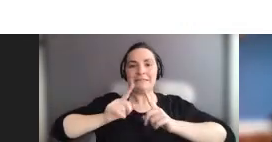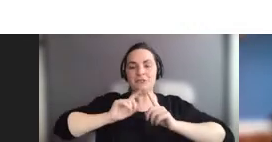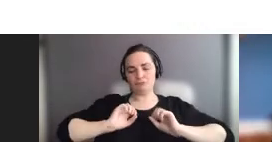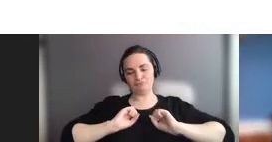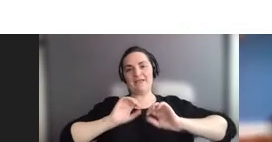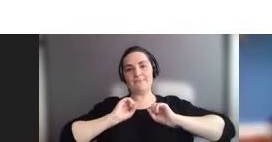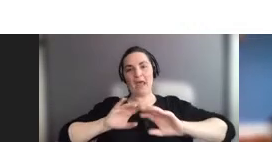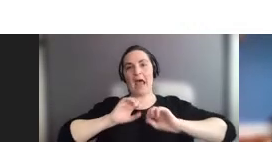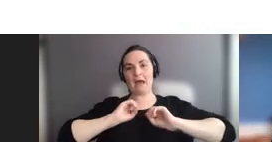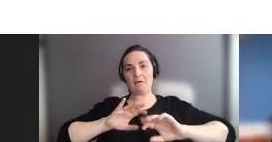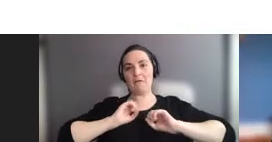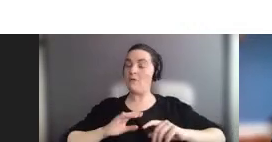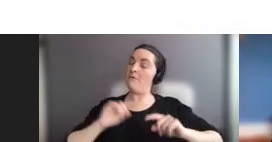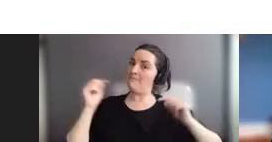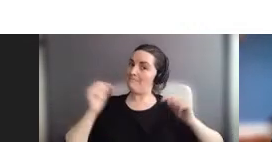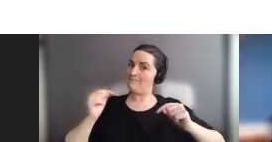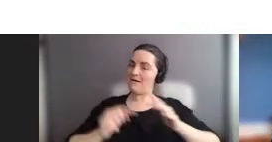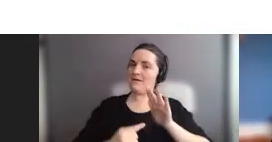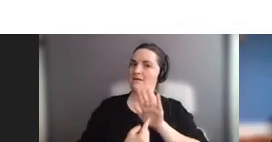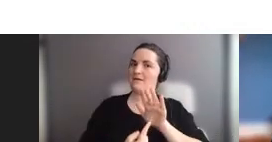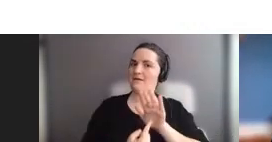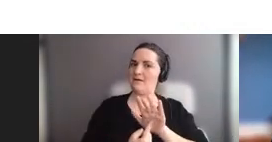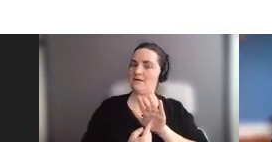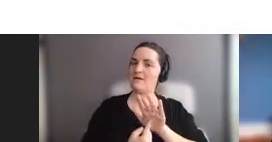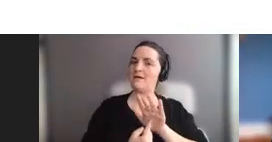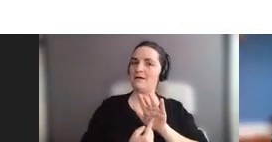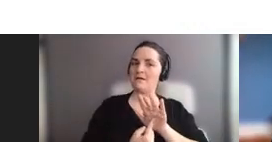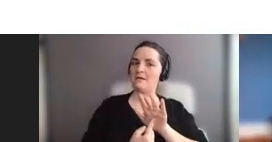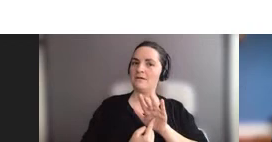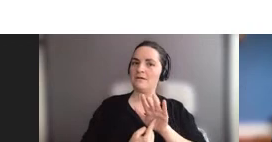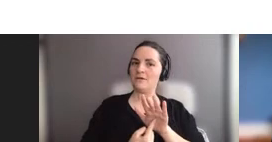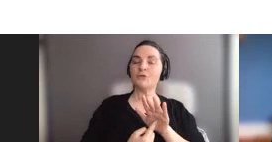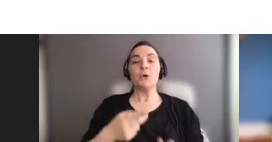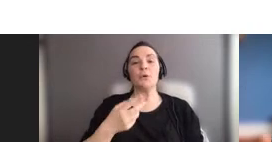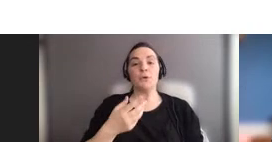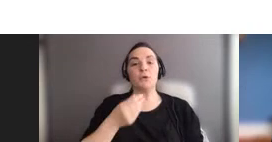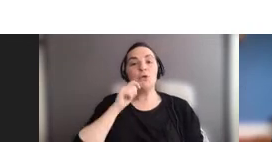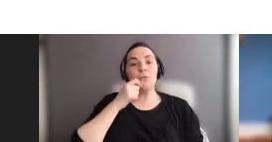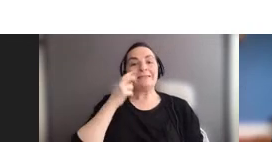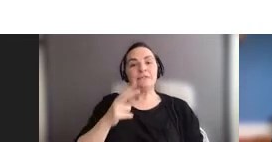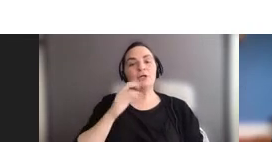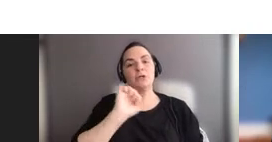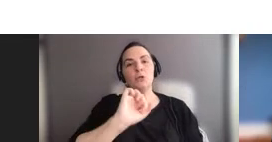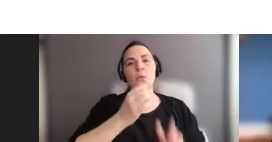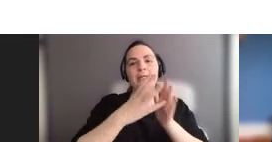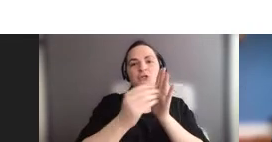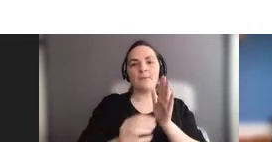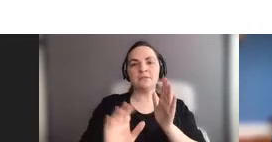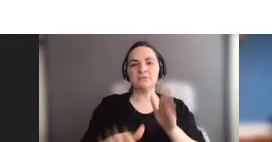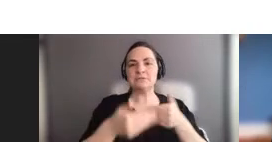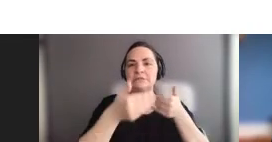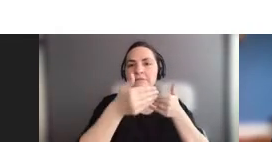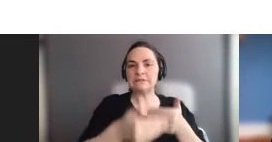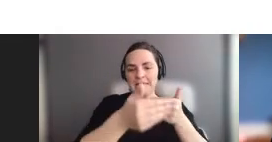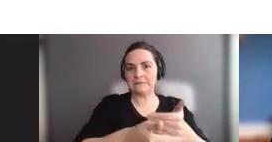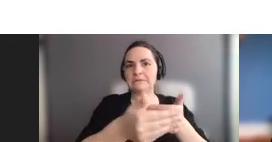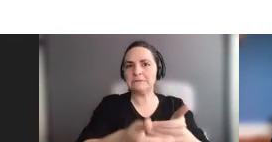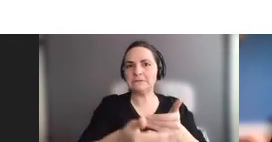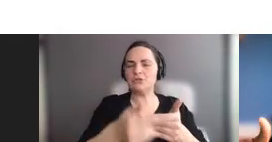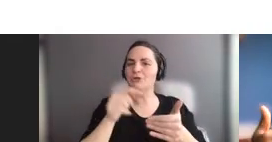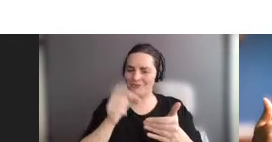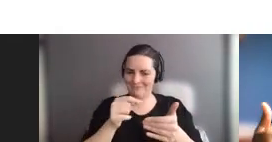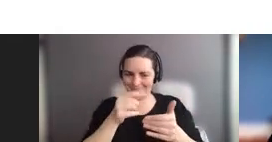That's significant, and that's what you will see in the examples that you are going to be, where you're going to be evaluating teachers' practice.